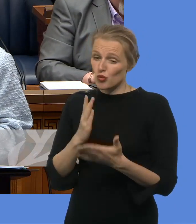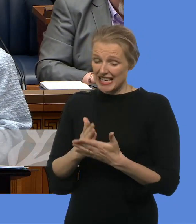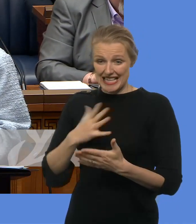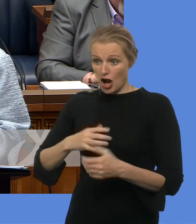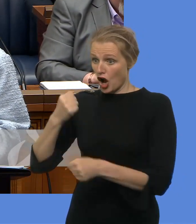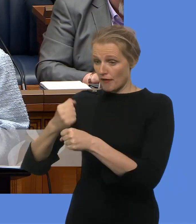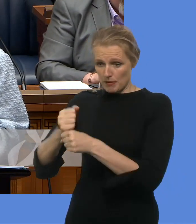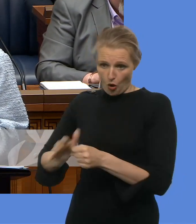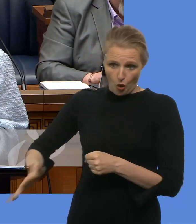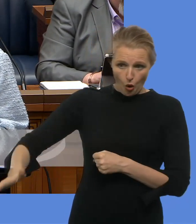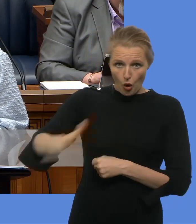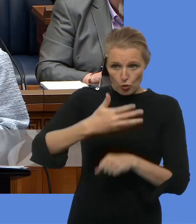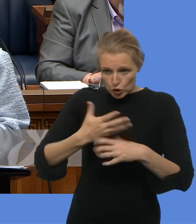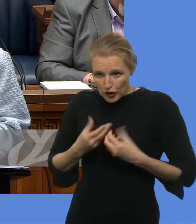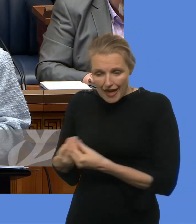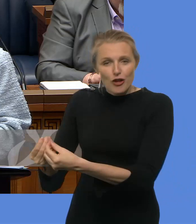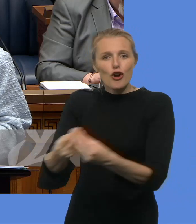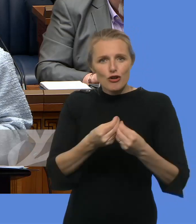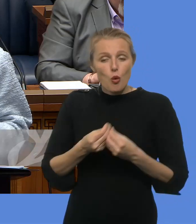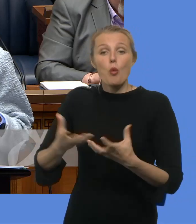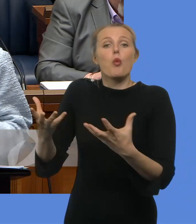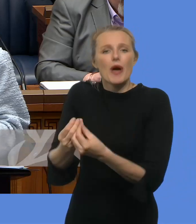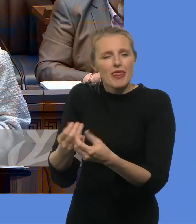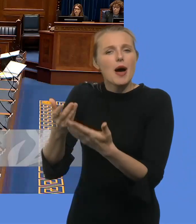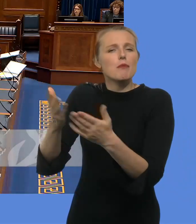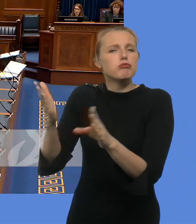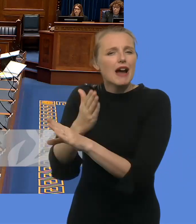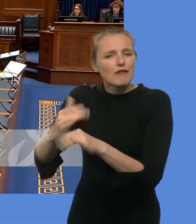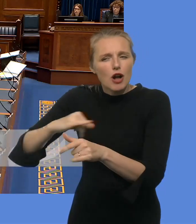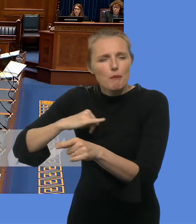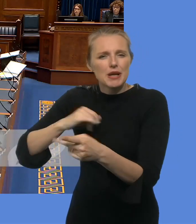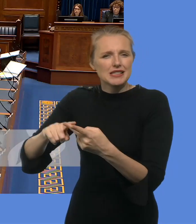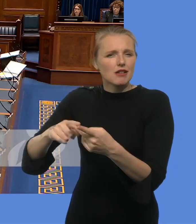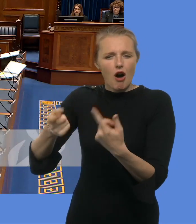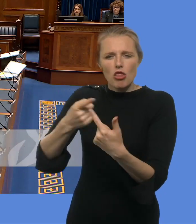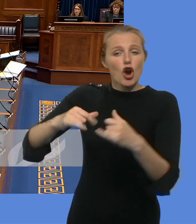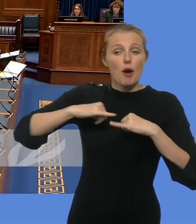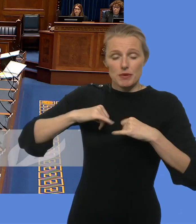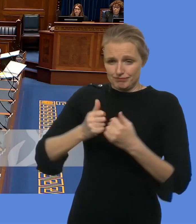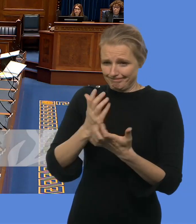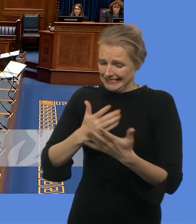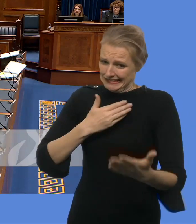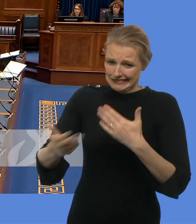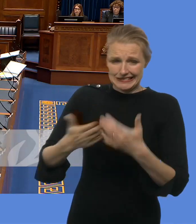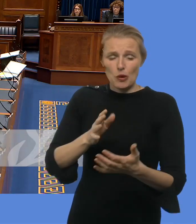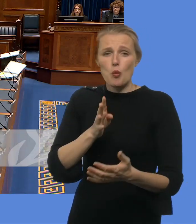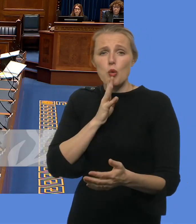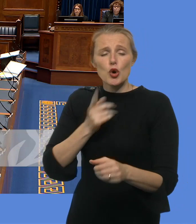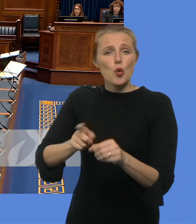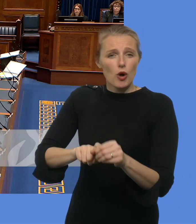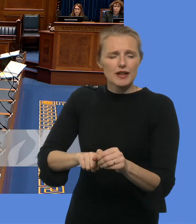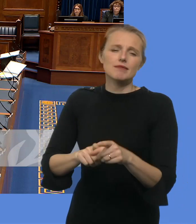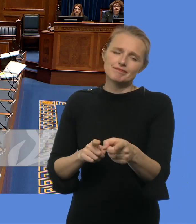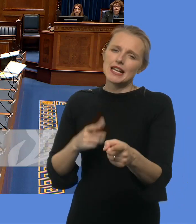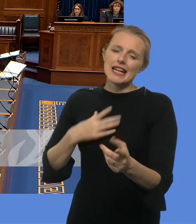government and private and public sector and community to tackle the issue of water quality. Clearly additional investment will